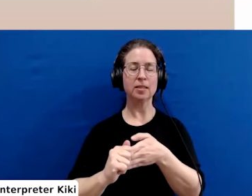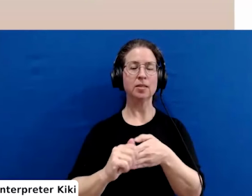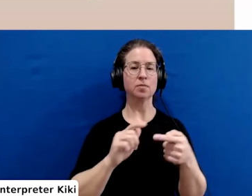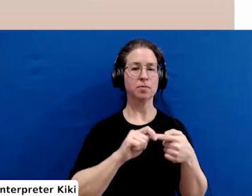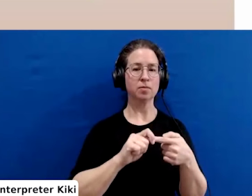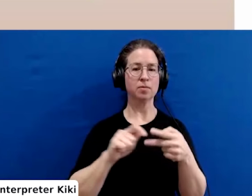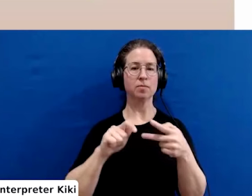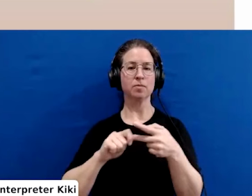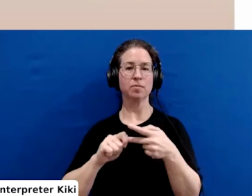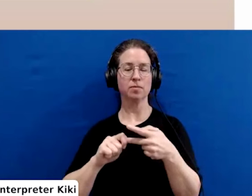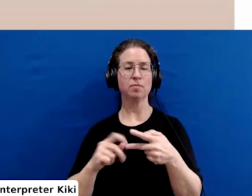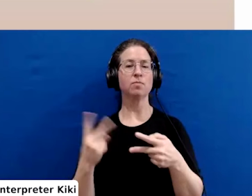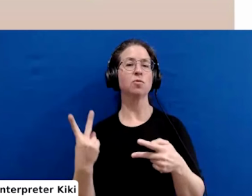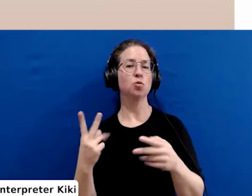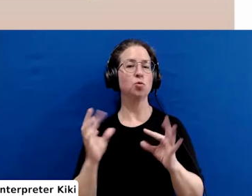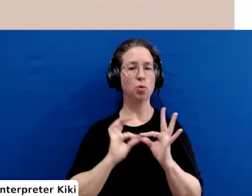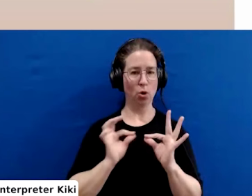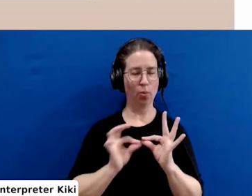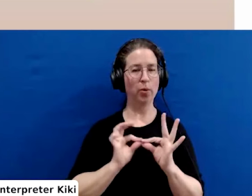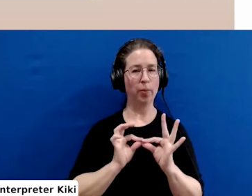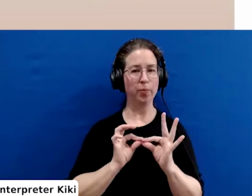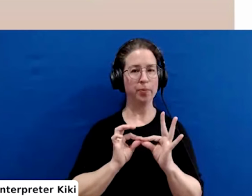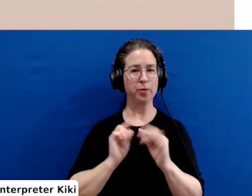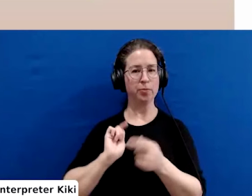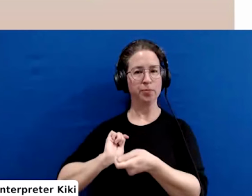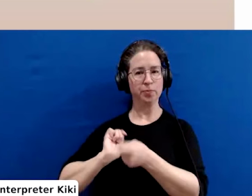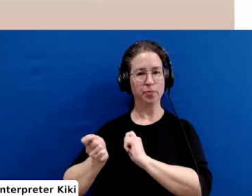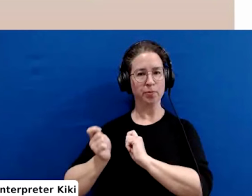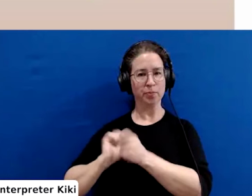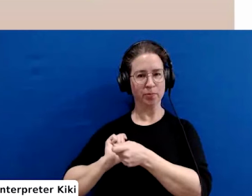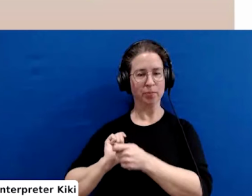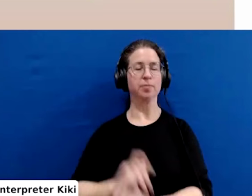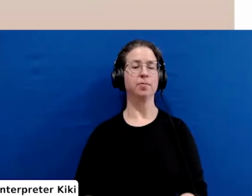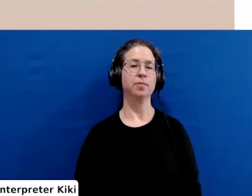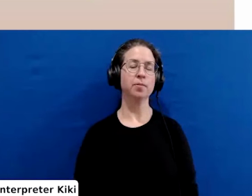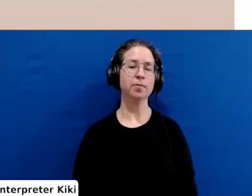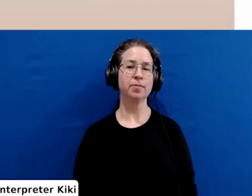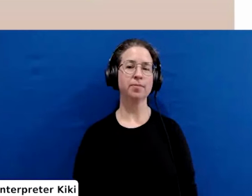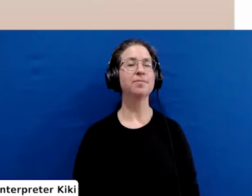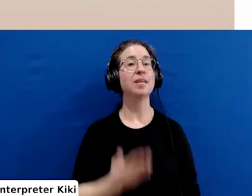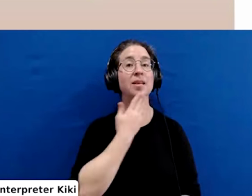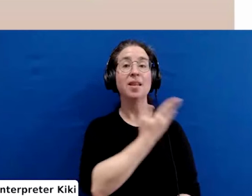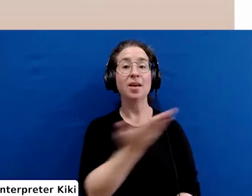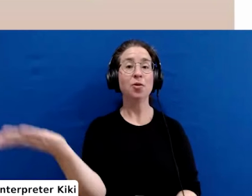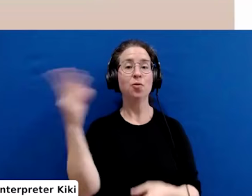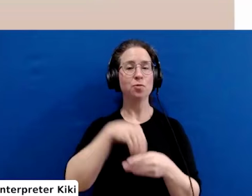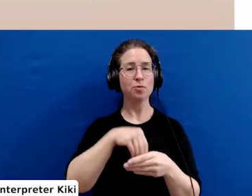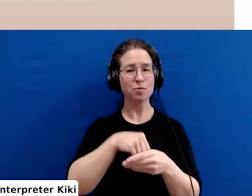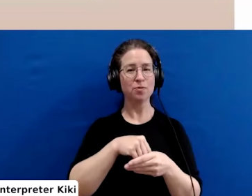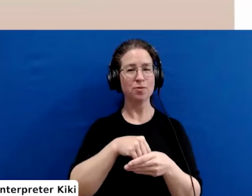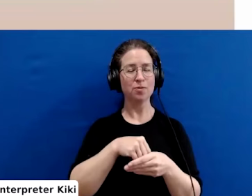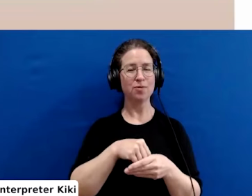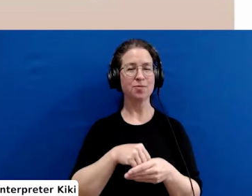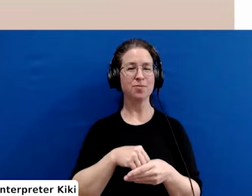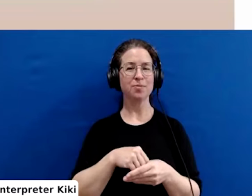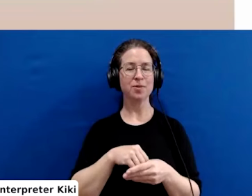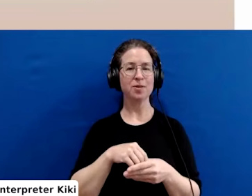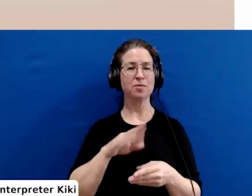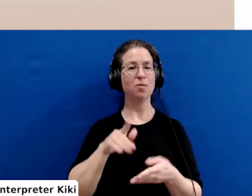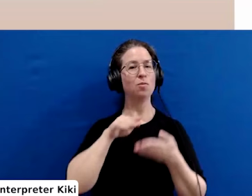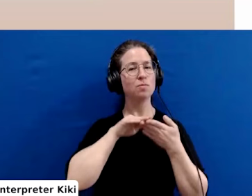today Priscilla and Kiki, who will be interpreting today's session. Thanks everybody for joining us and making this, helping